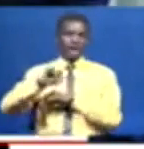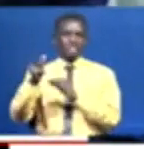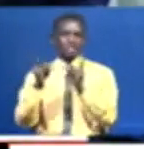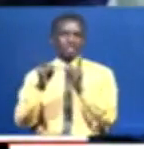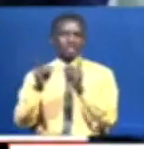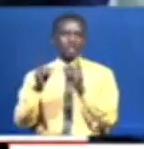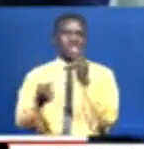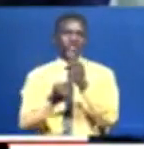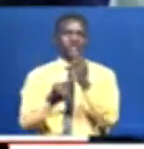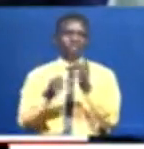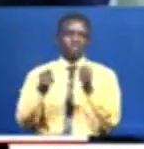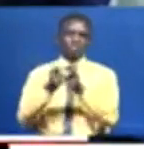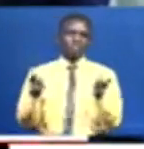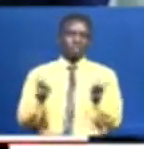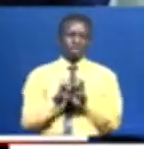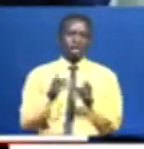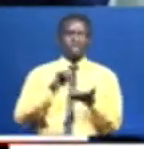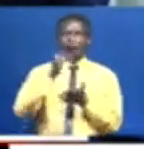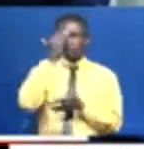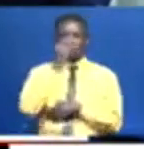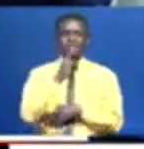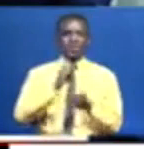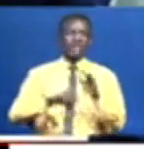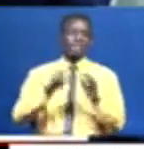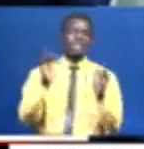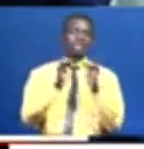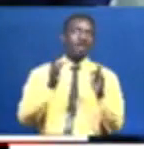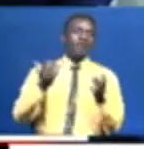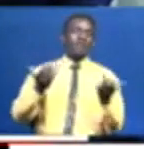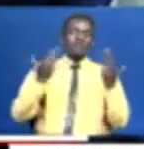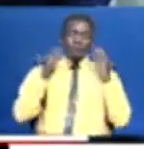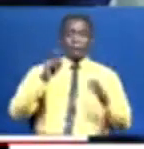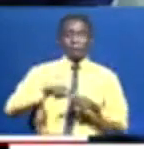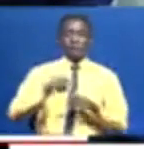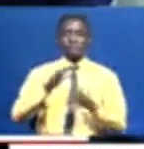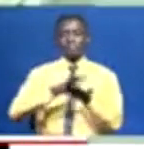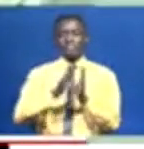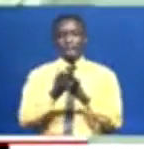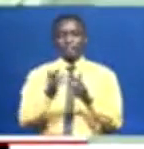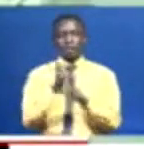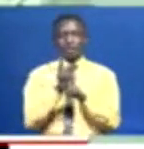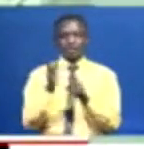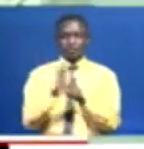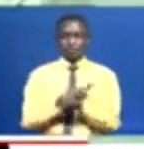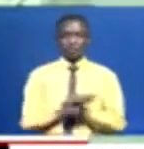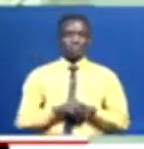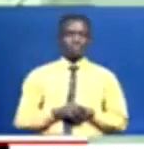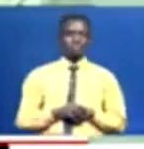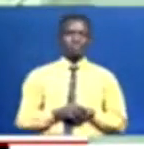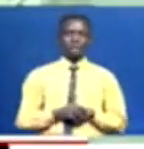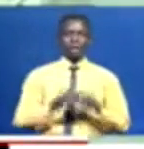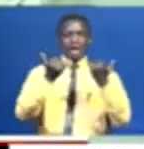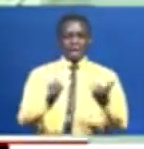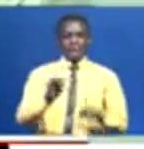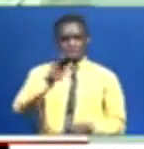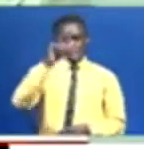also a famous saying that the internet is forever and you should always be careful what you have up there. Now, government is working at, you